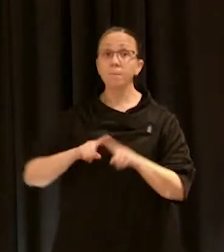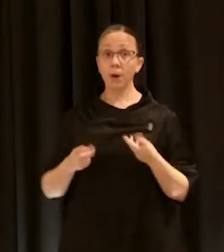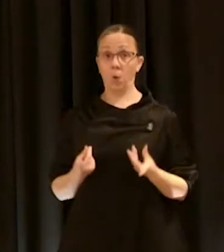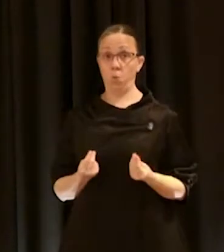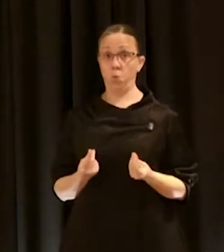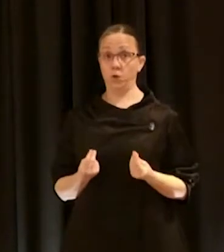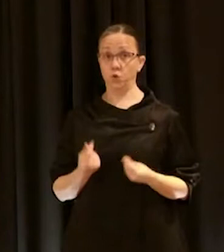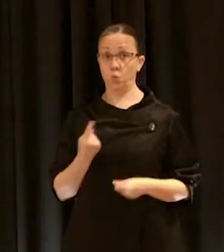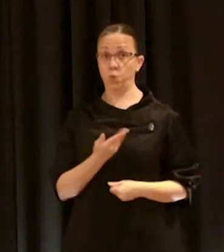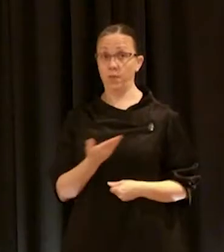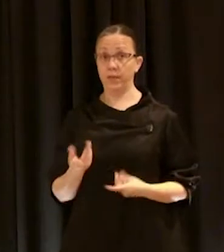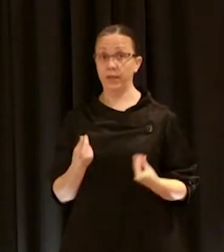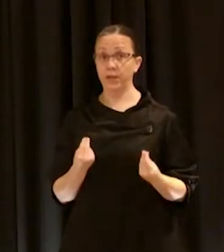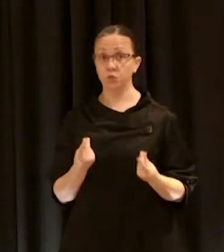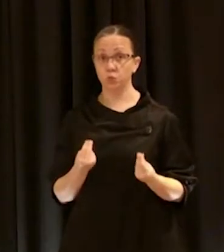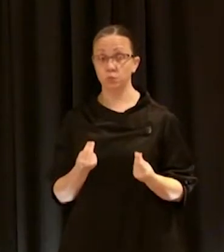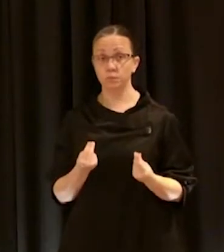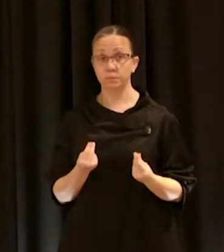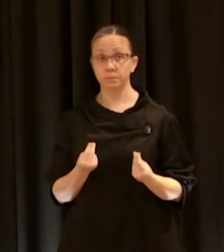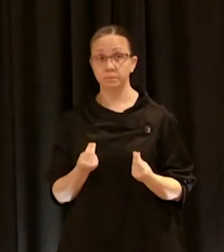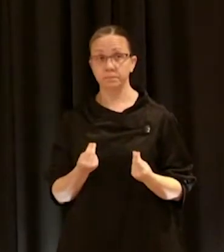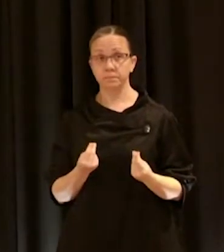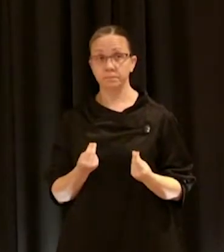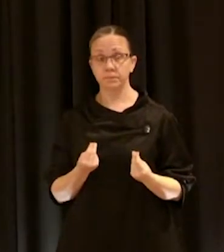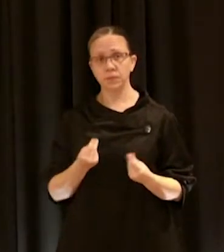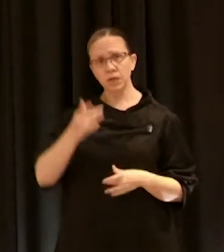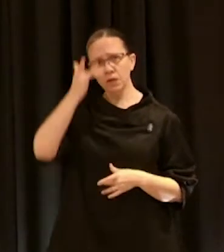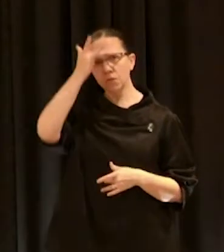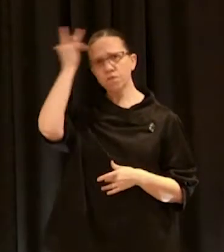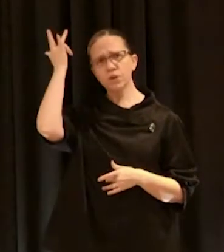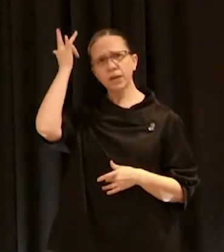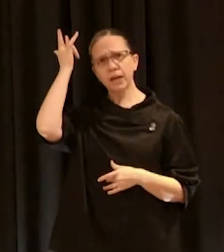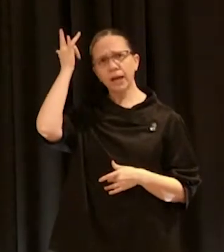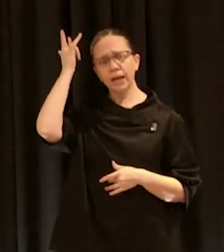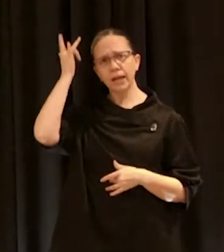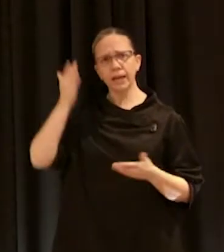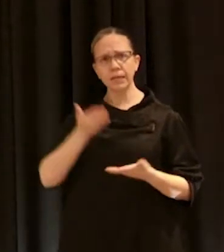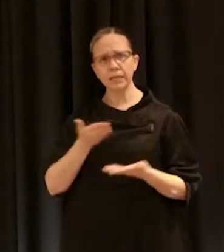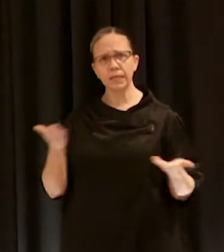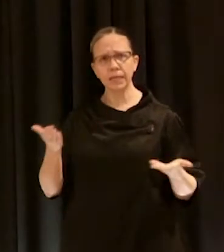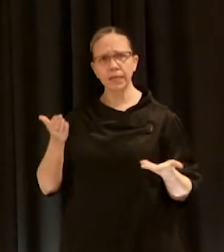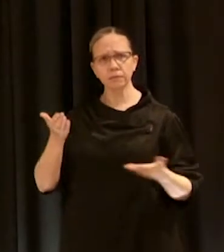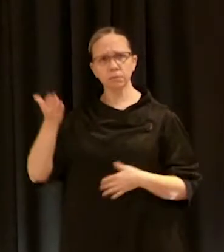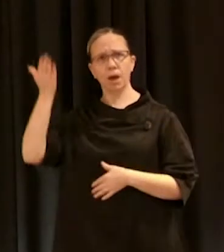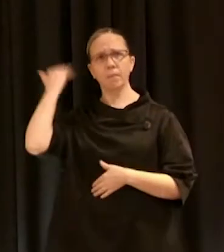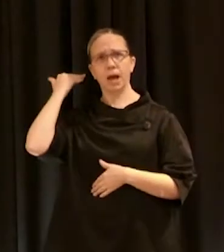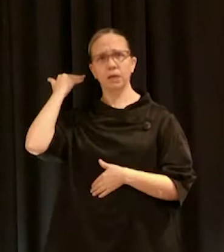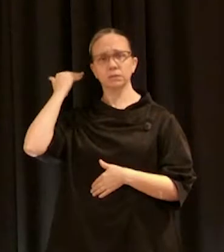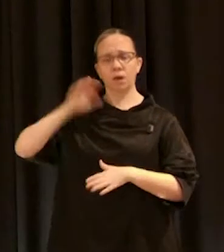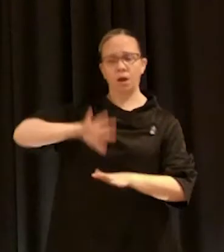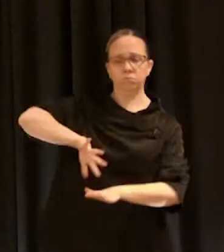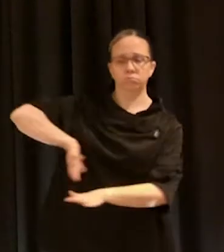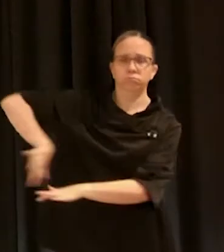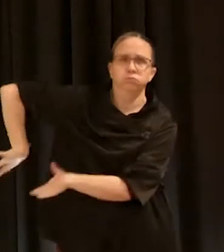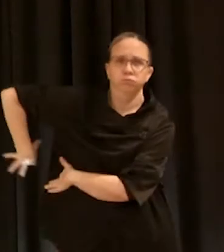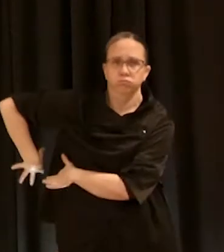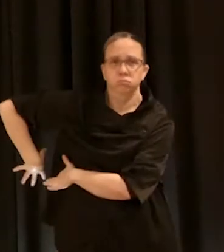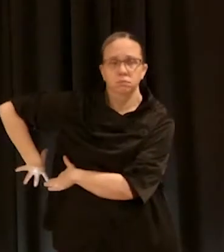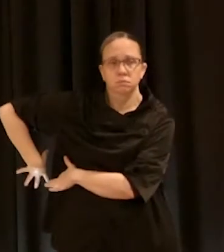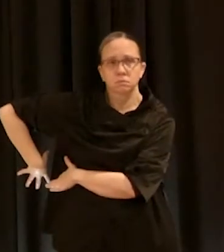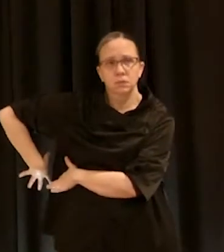this one thing I do, forgetting those things which are